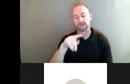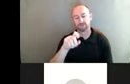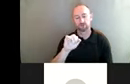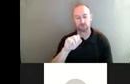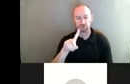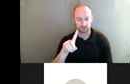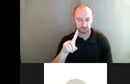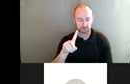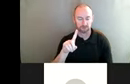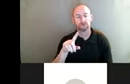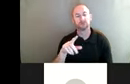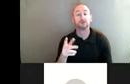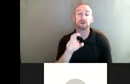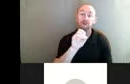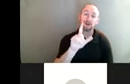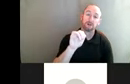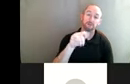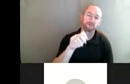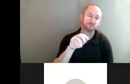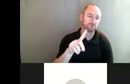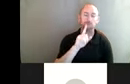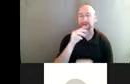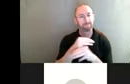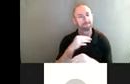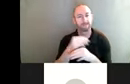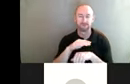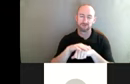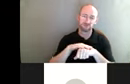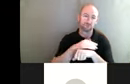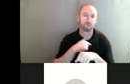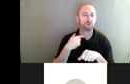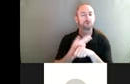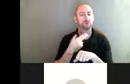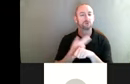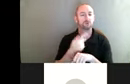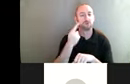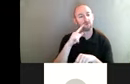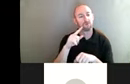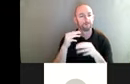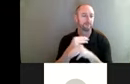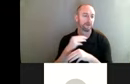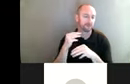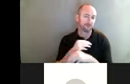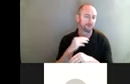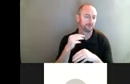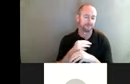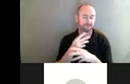the ellipsoid is just an abstract mathematical surface we use for the convenience of mathematically